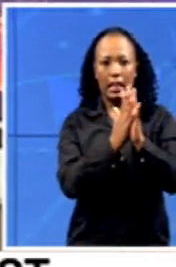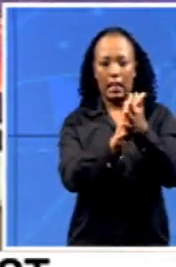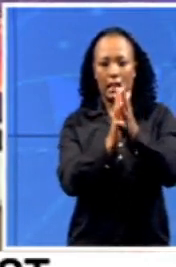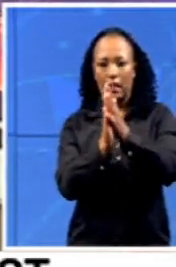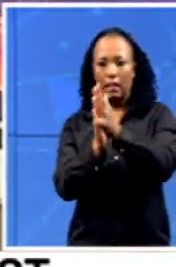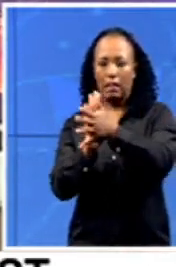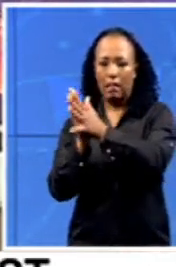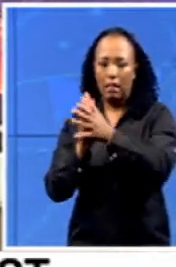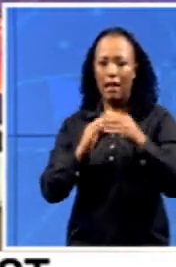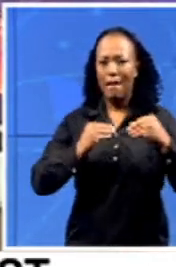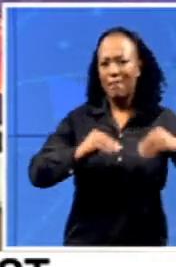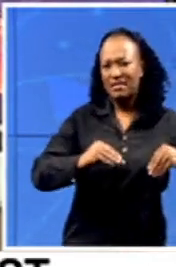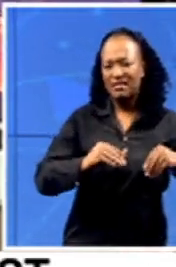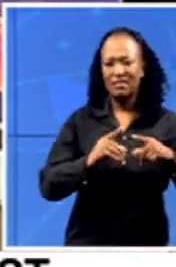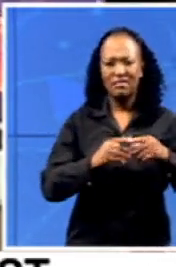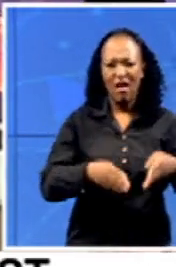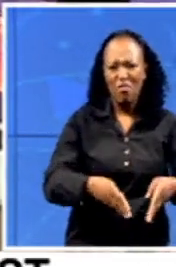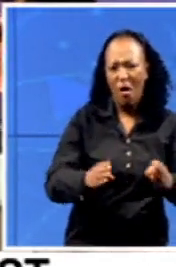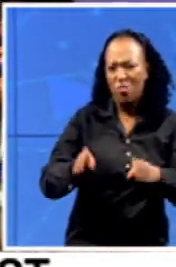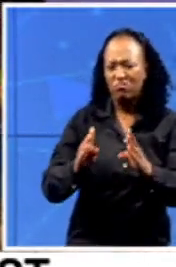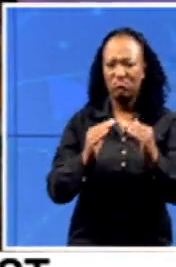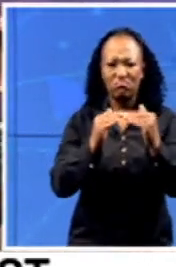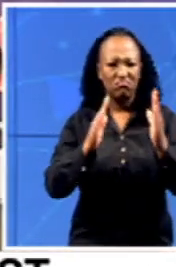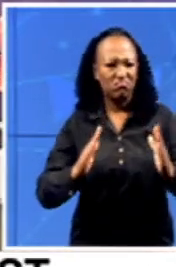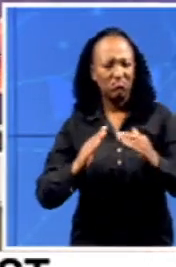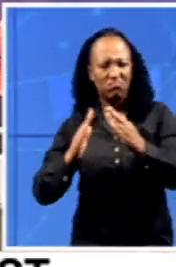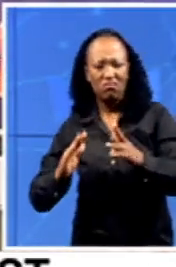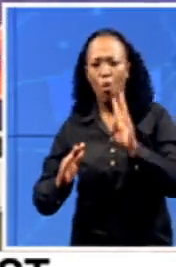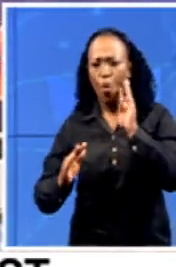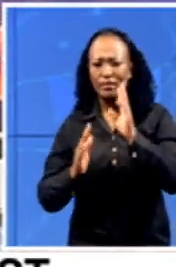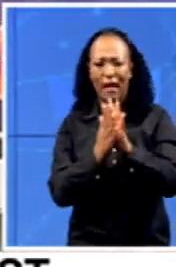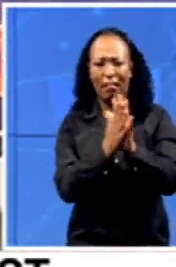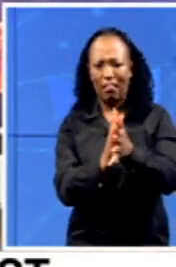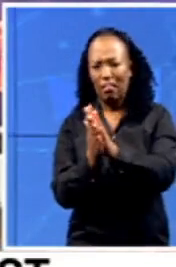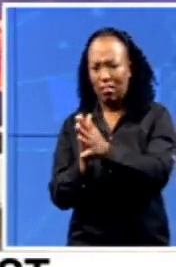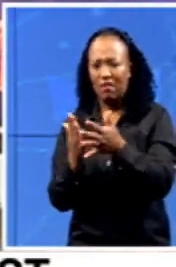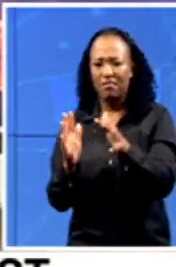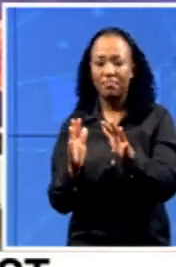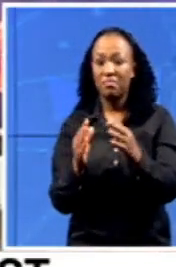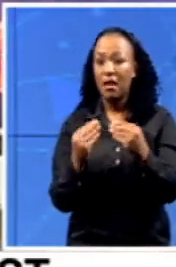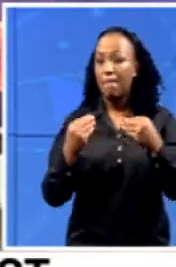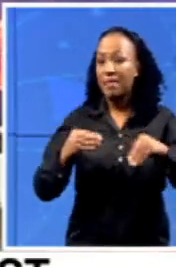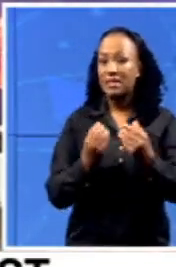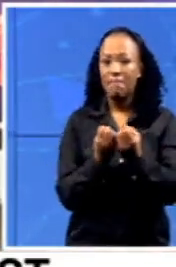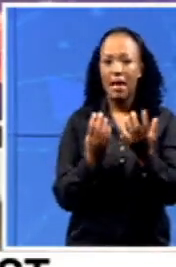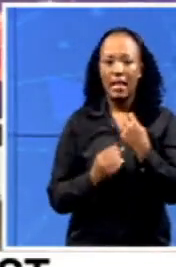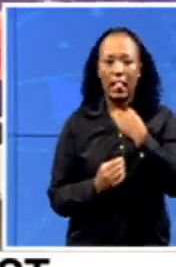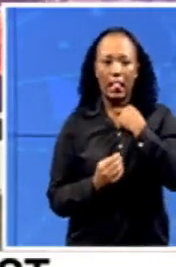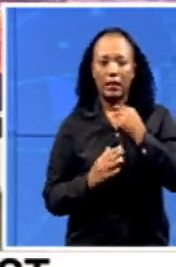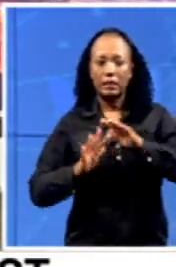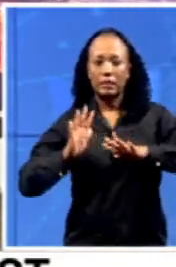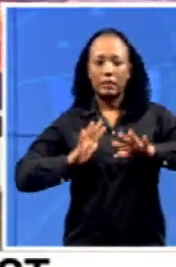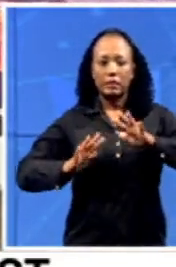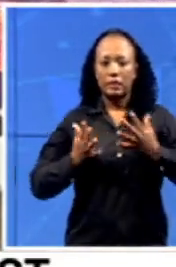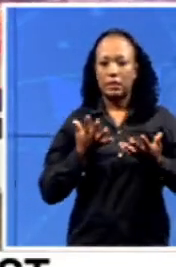many businesses and infrastructure, making many businesses unable to do their businesses, especially the